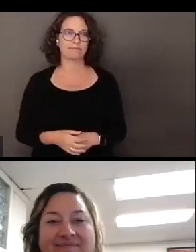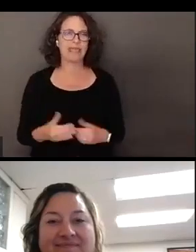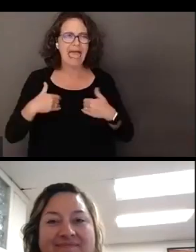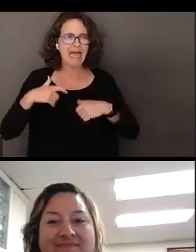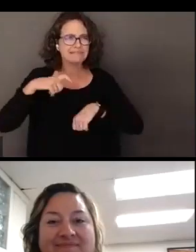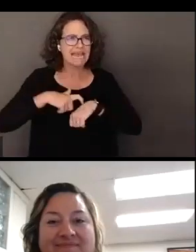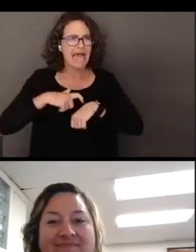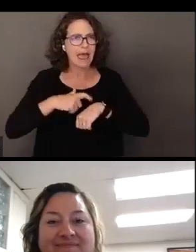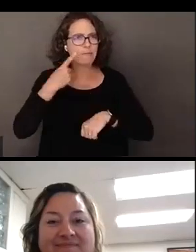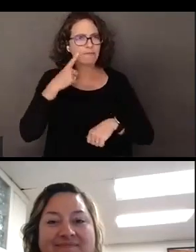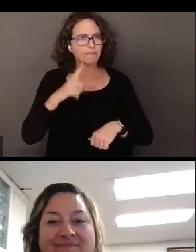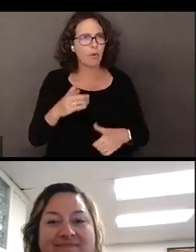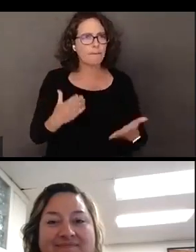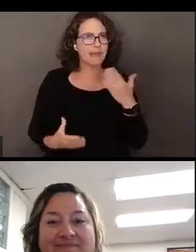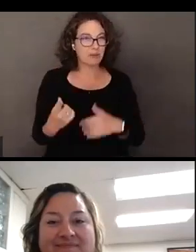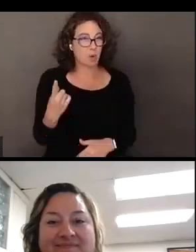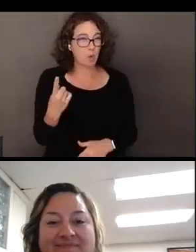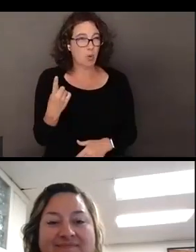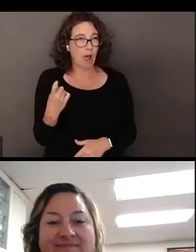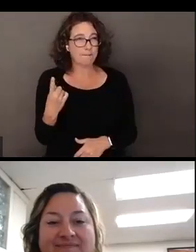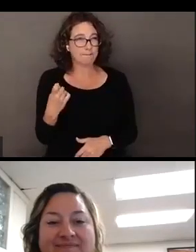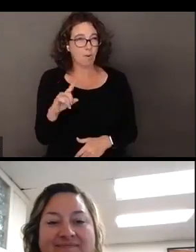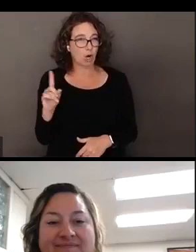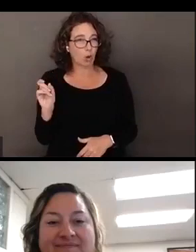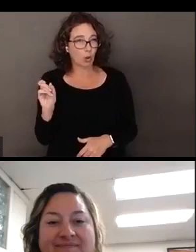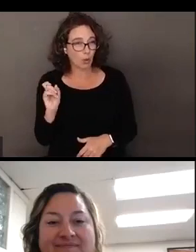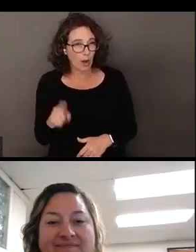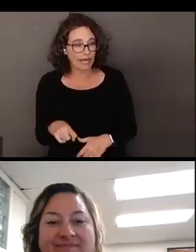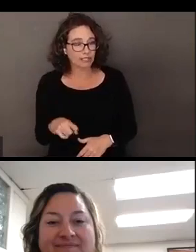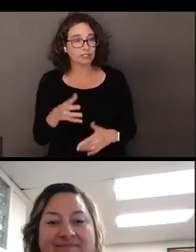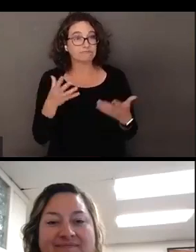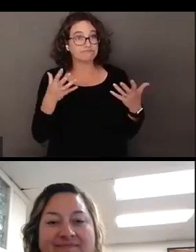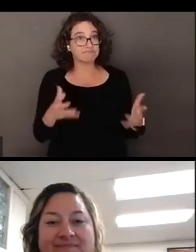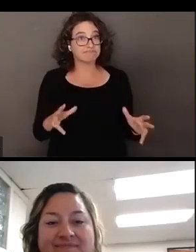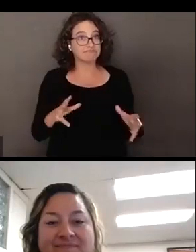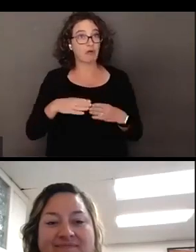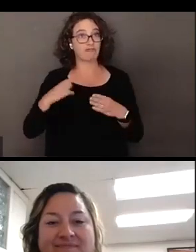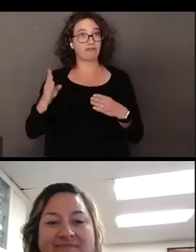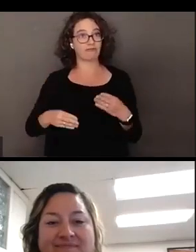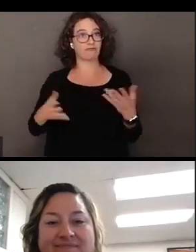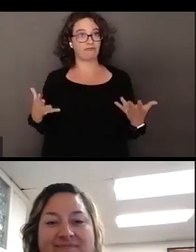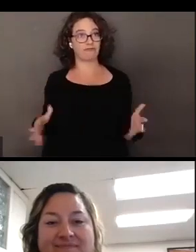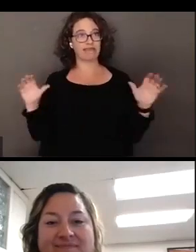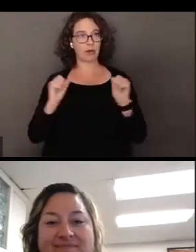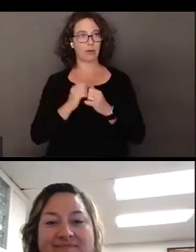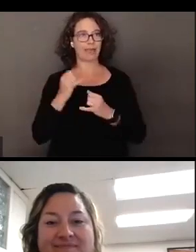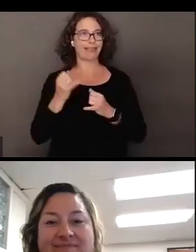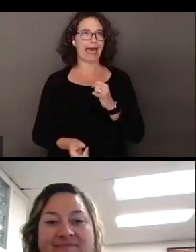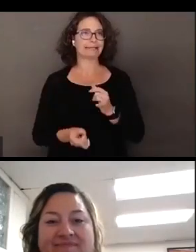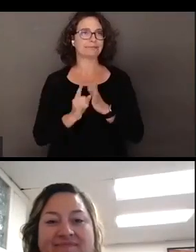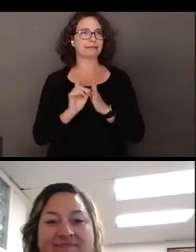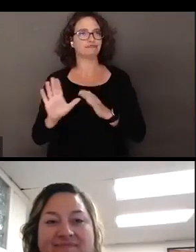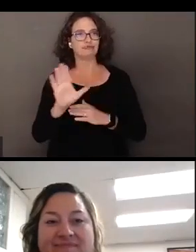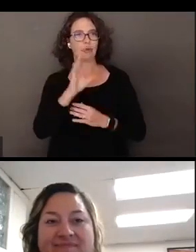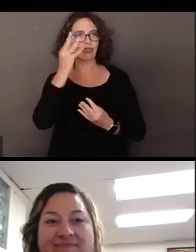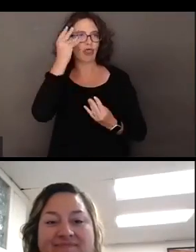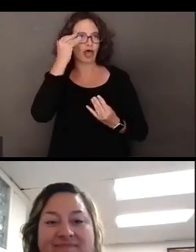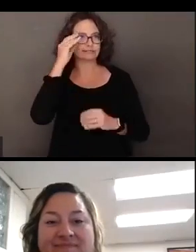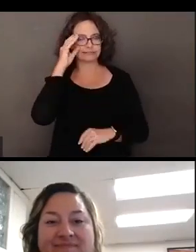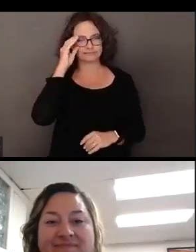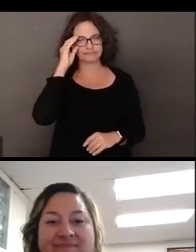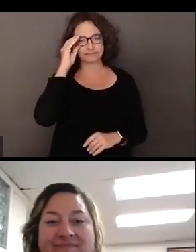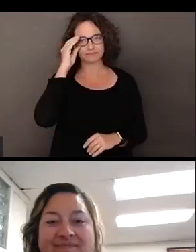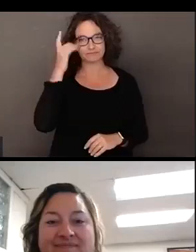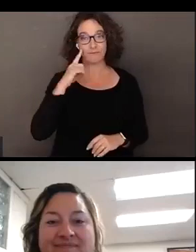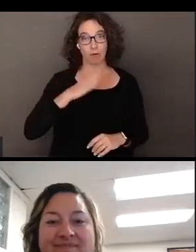maybe about one more question, and then we'll wrap up our conversation with any last minute thoughts. So for